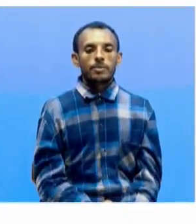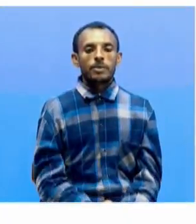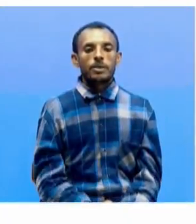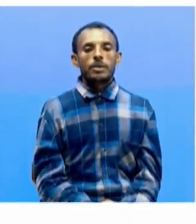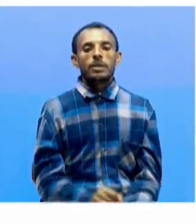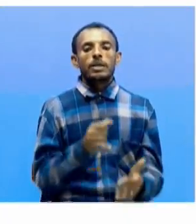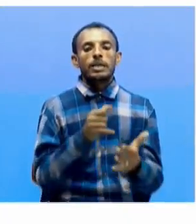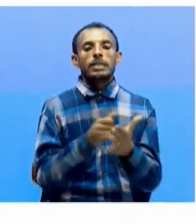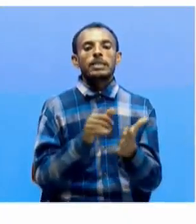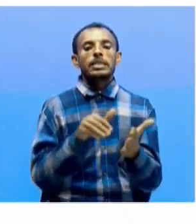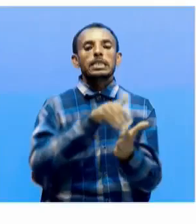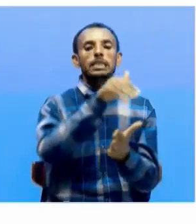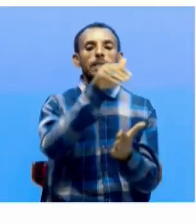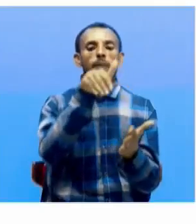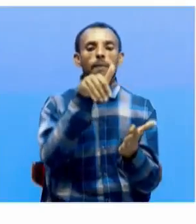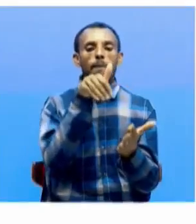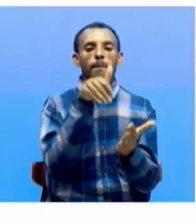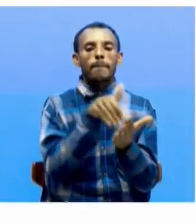the middle